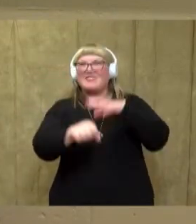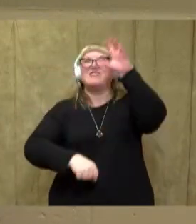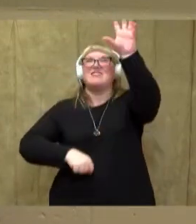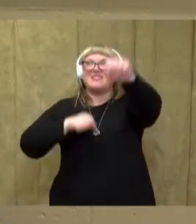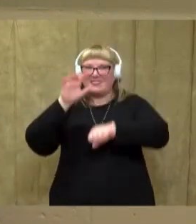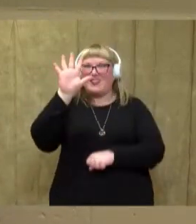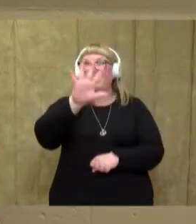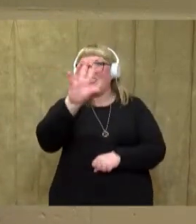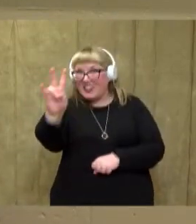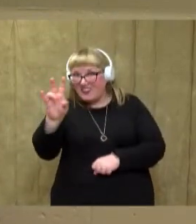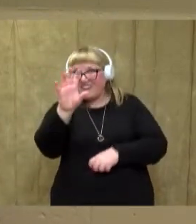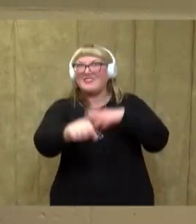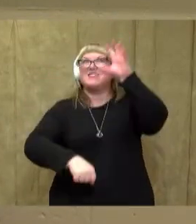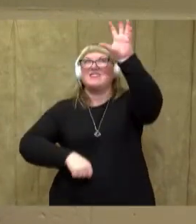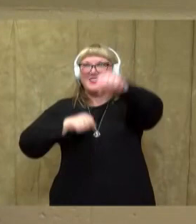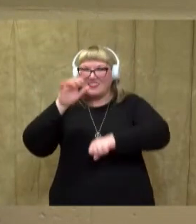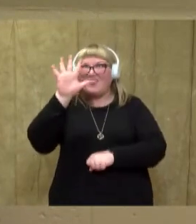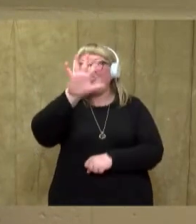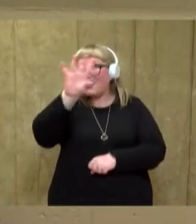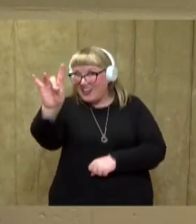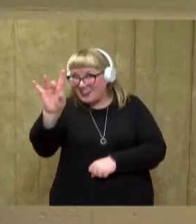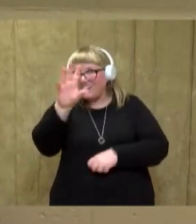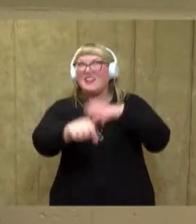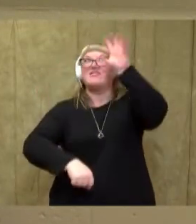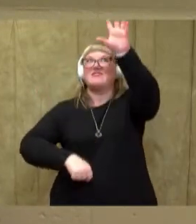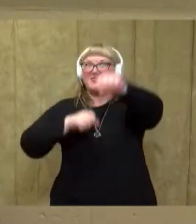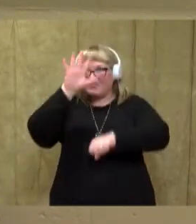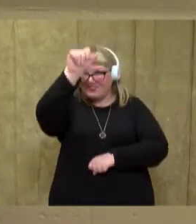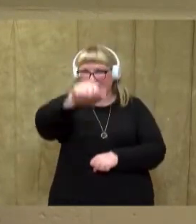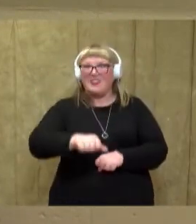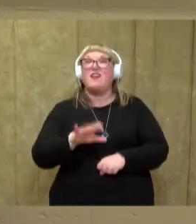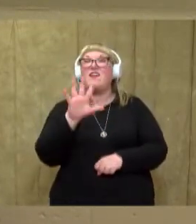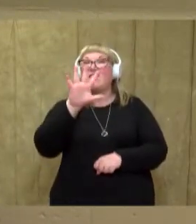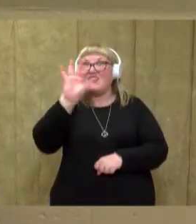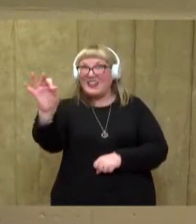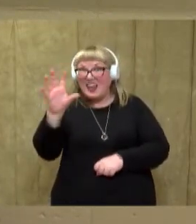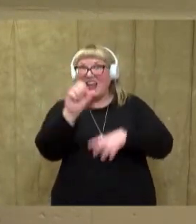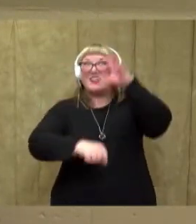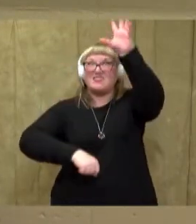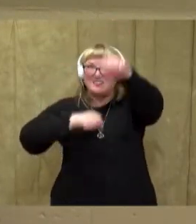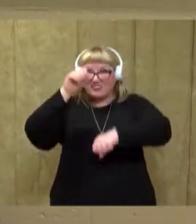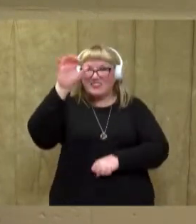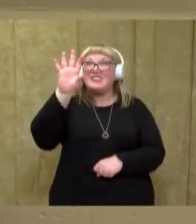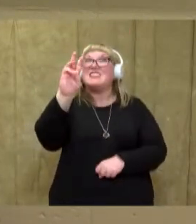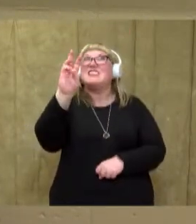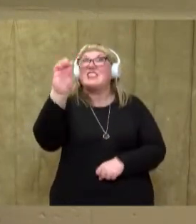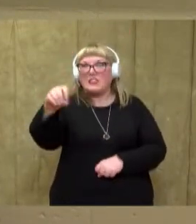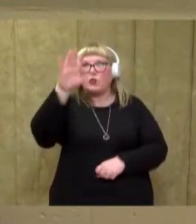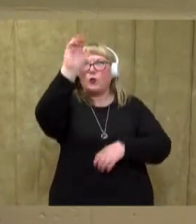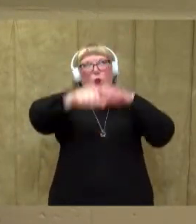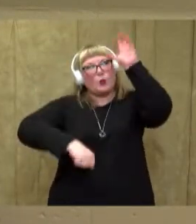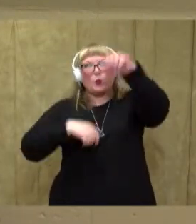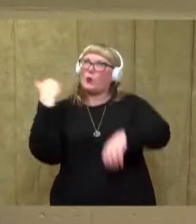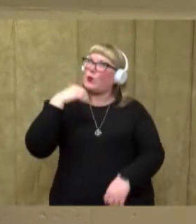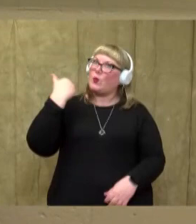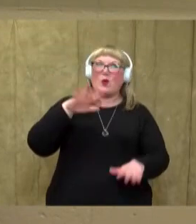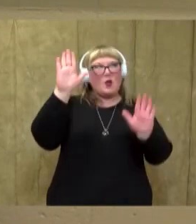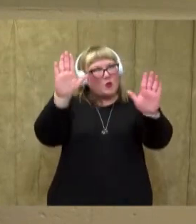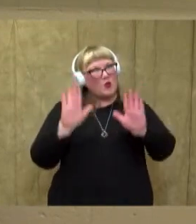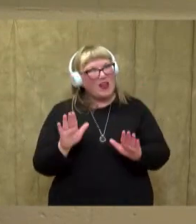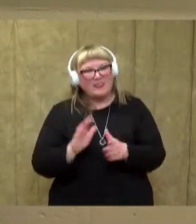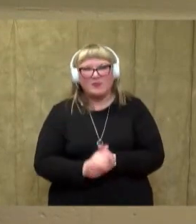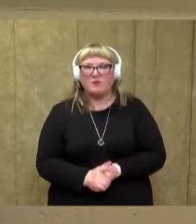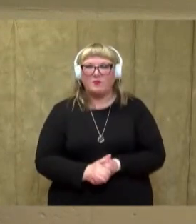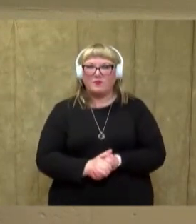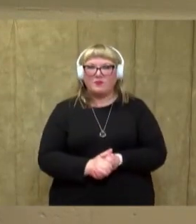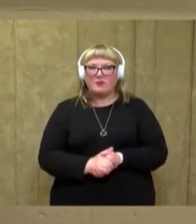56, 57, 58, 59, 60. Great job.